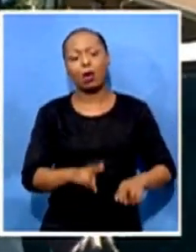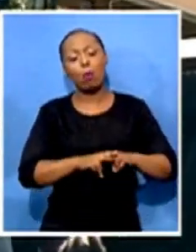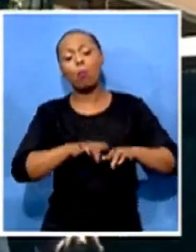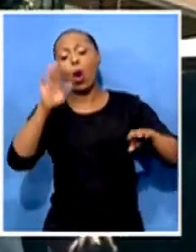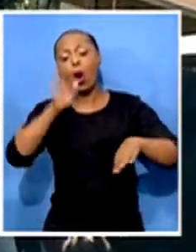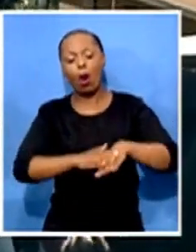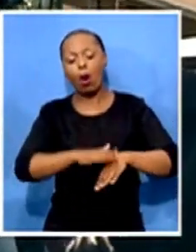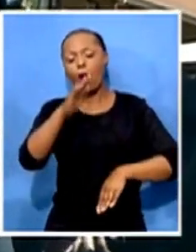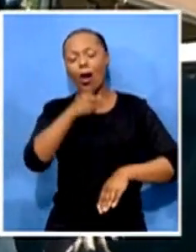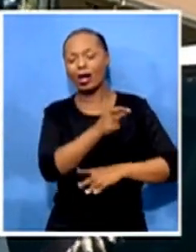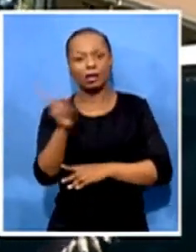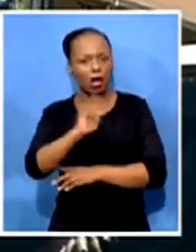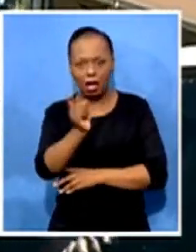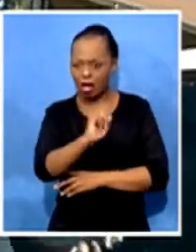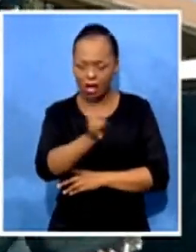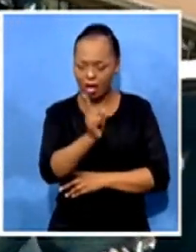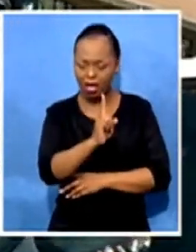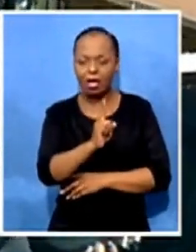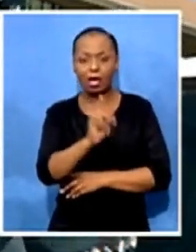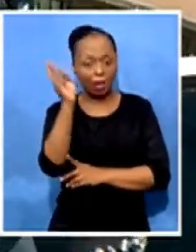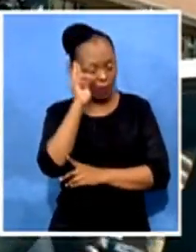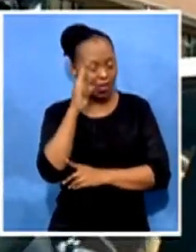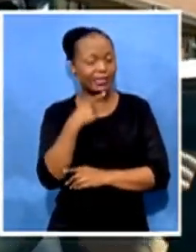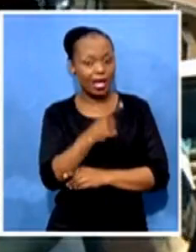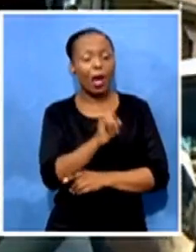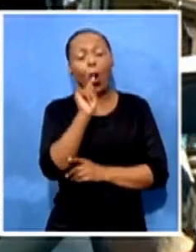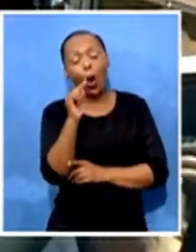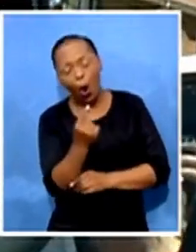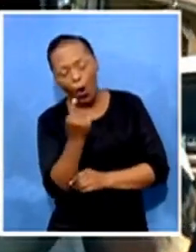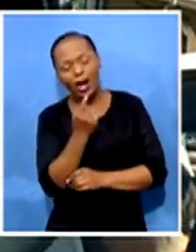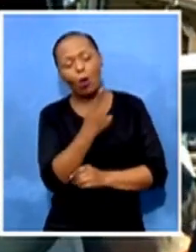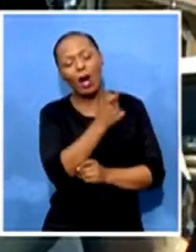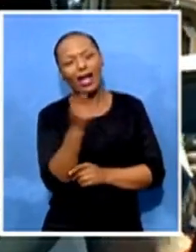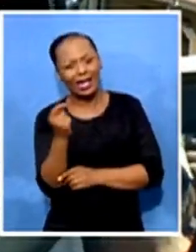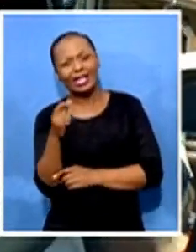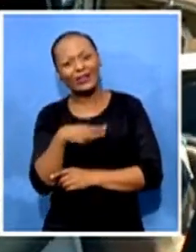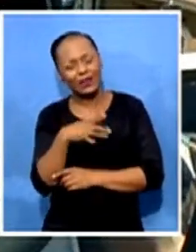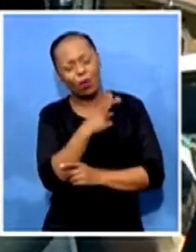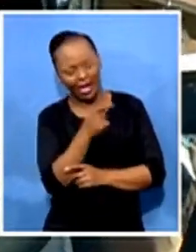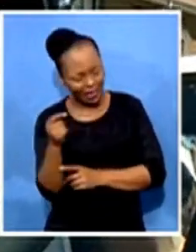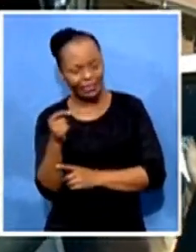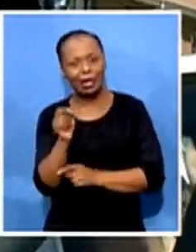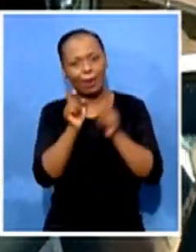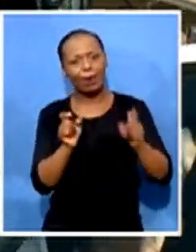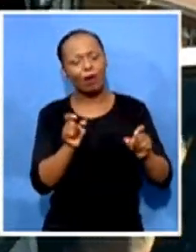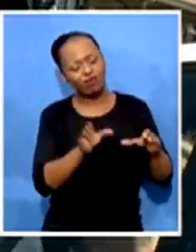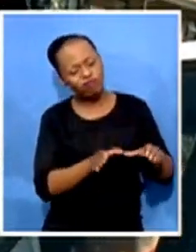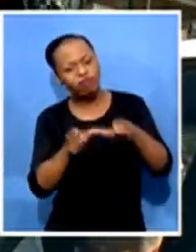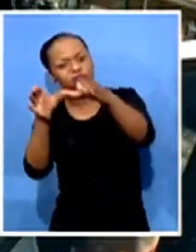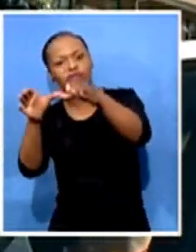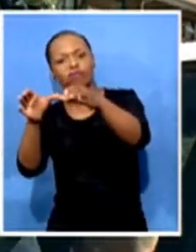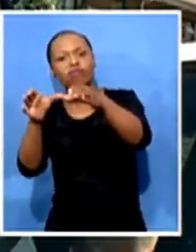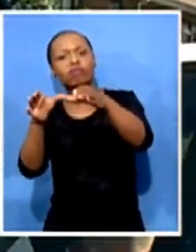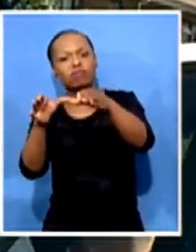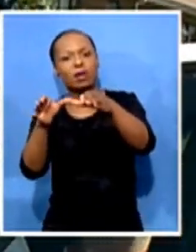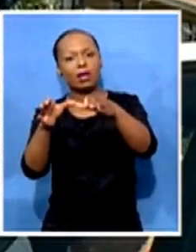per agreed on. That is what we agreed on in meetings, sir. You were not in this meeting. The convener is the person that's going to be